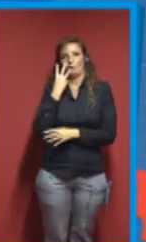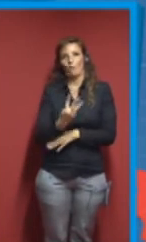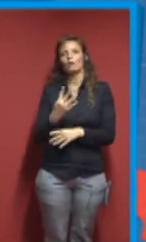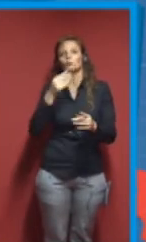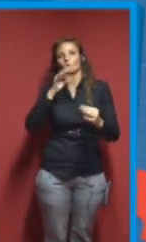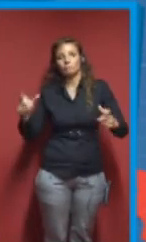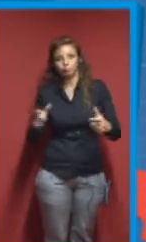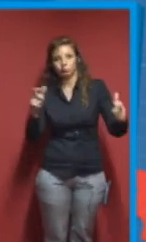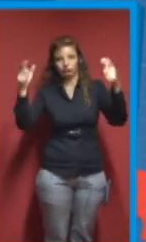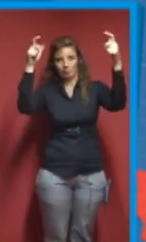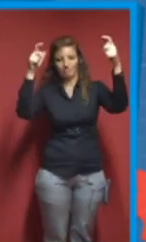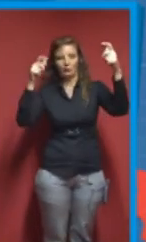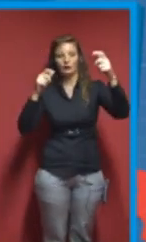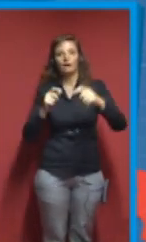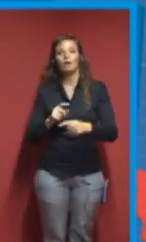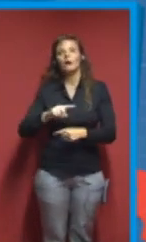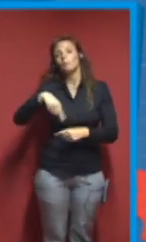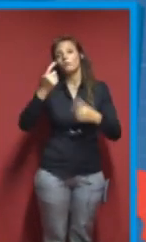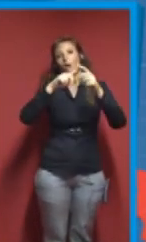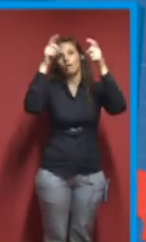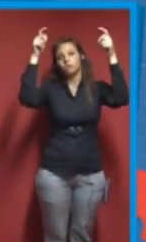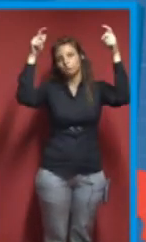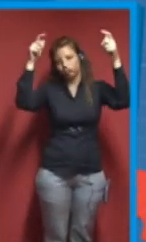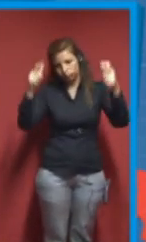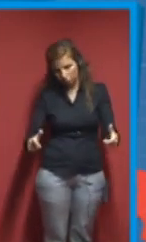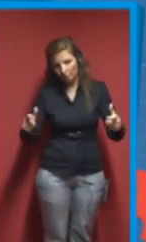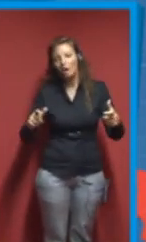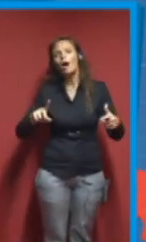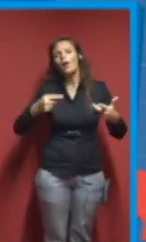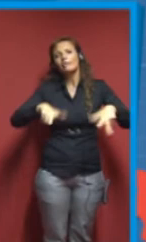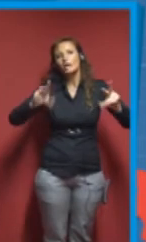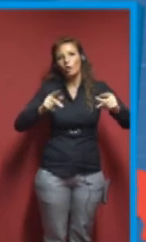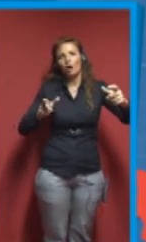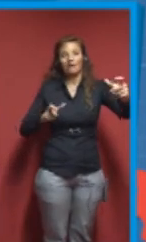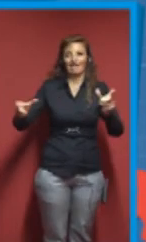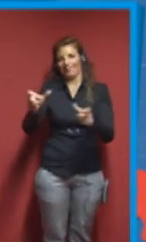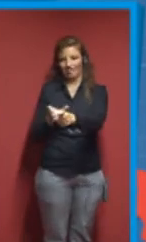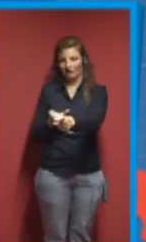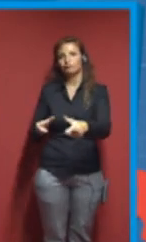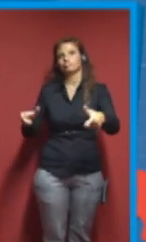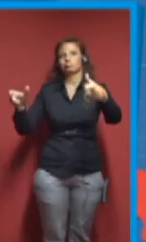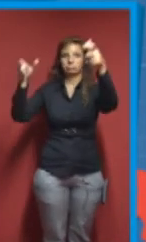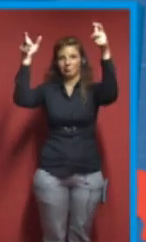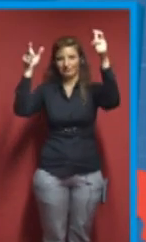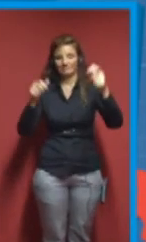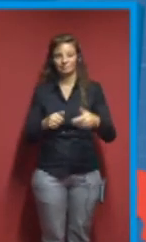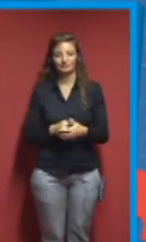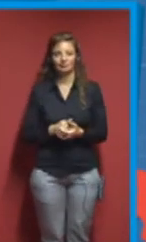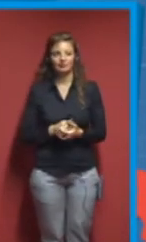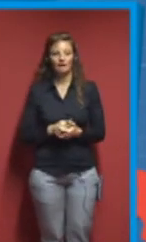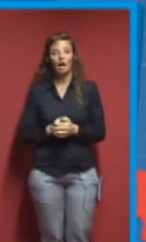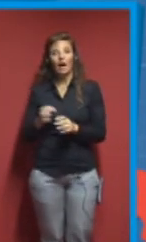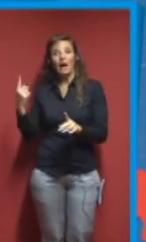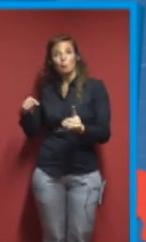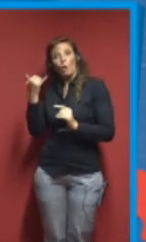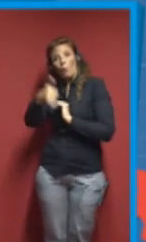And they can break apart, and the whole process can repeat itself. E poi il processo può ricominciare. For this last project I want to talk to you